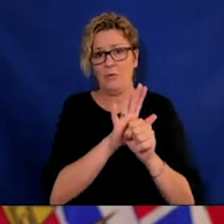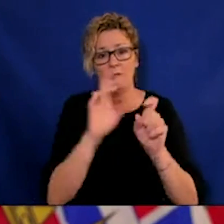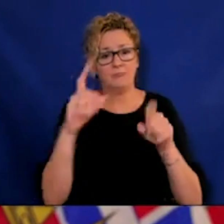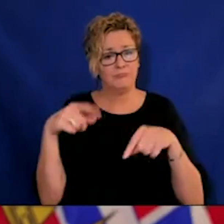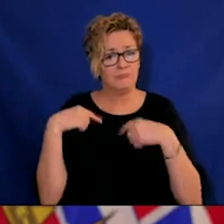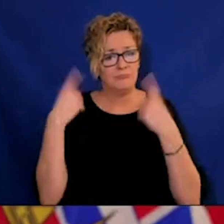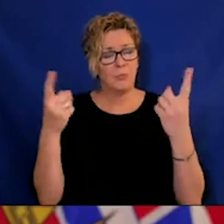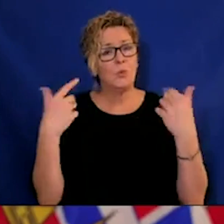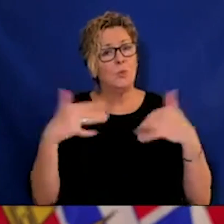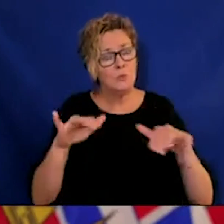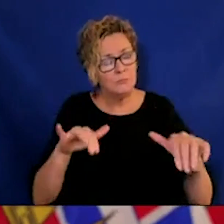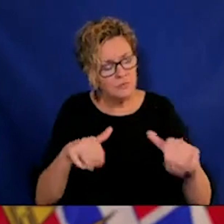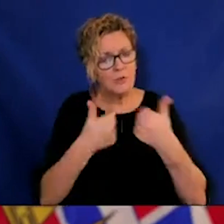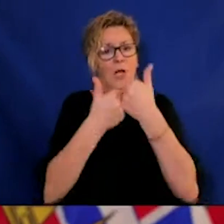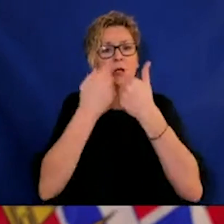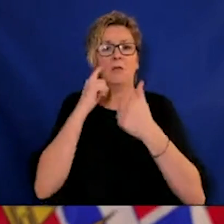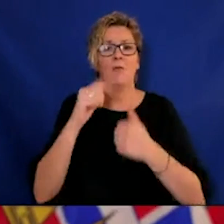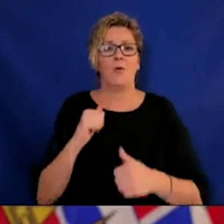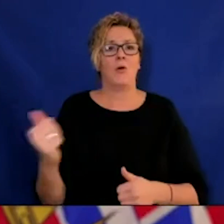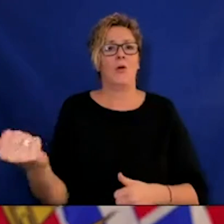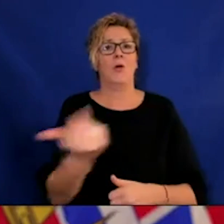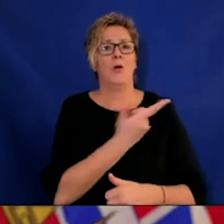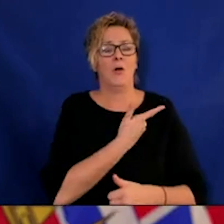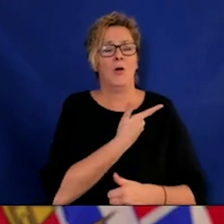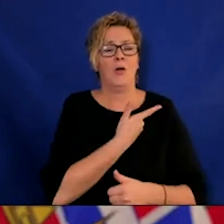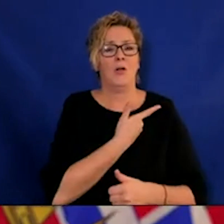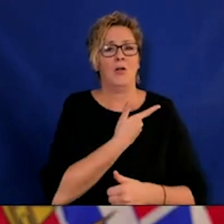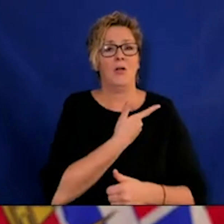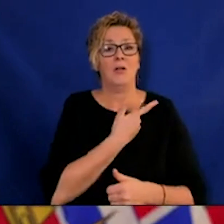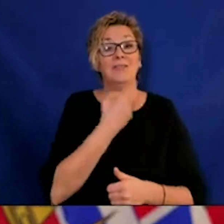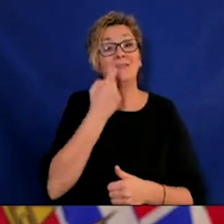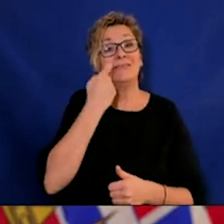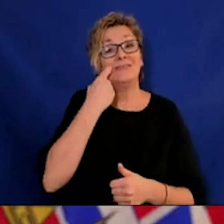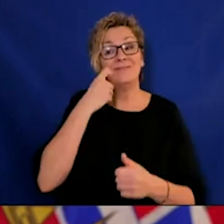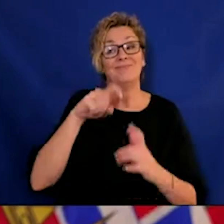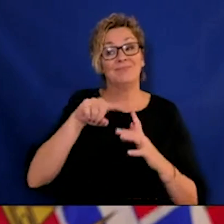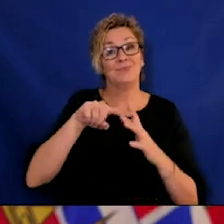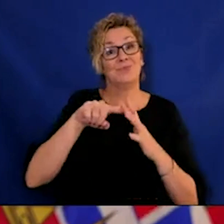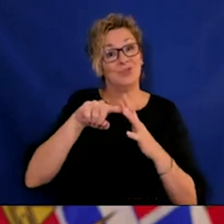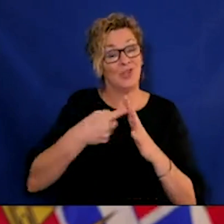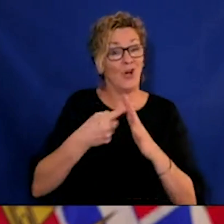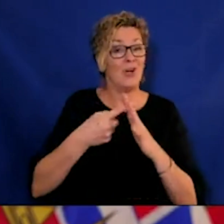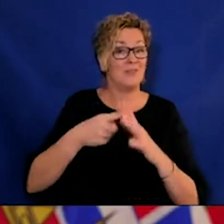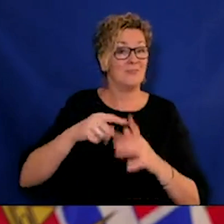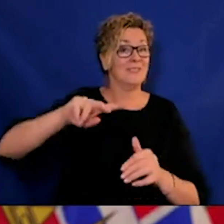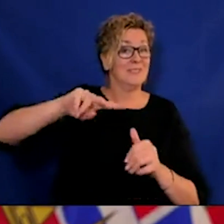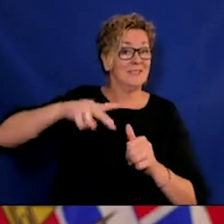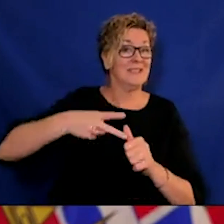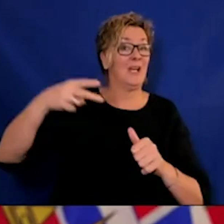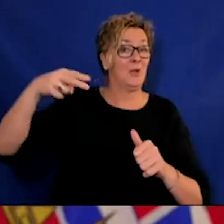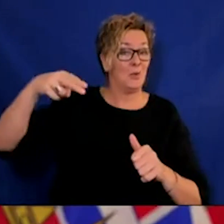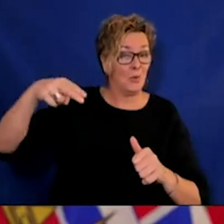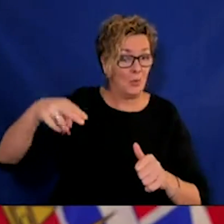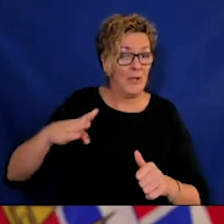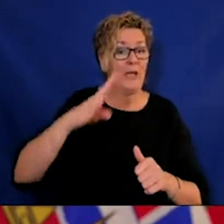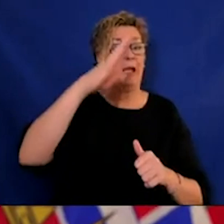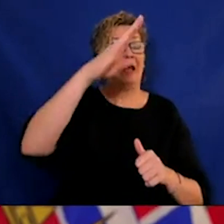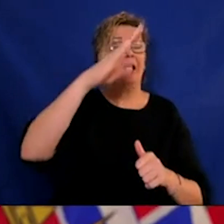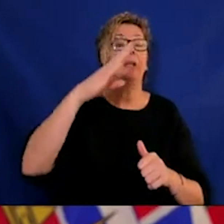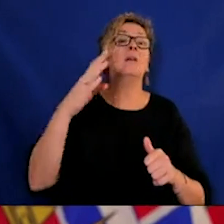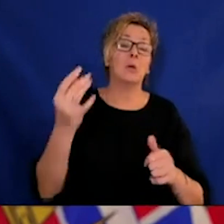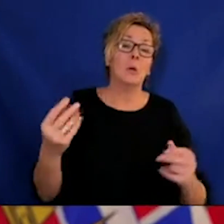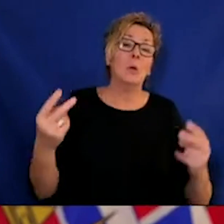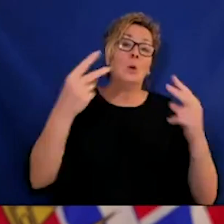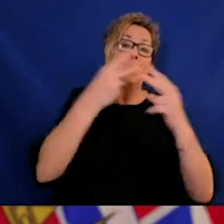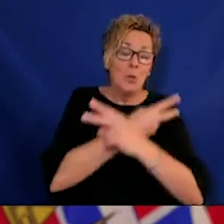into the middle of this second wave. So many of the usual ways that we make those important connections with our families,